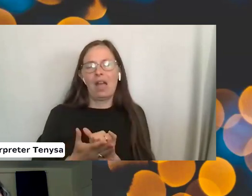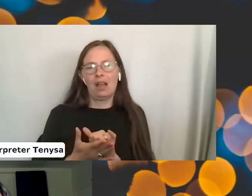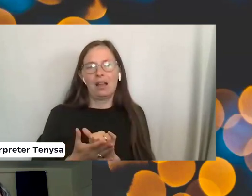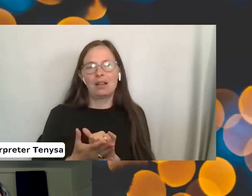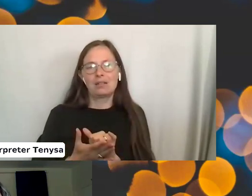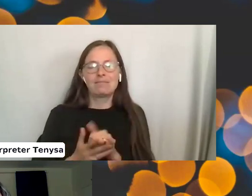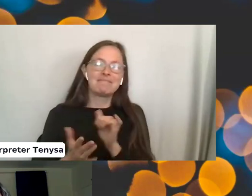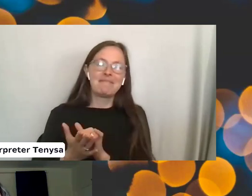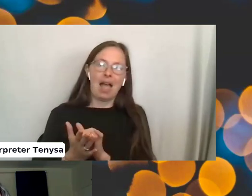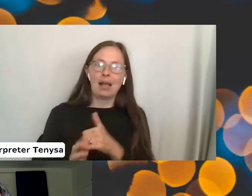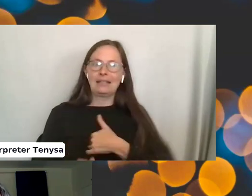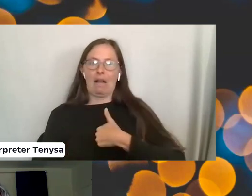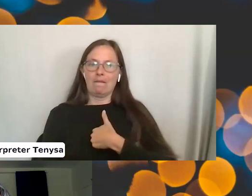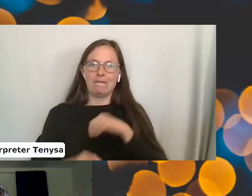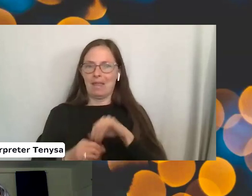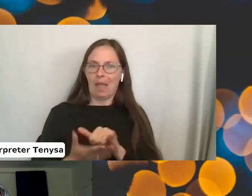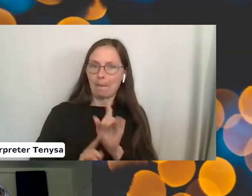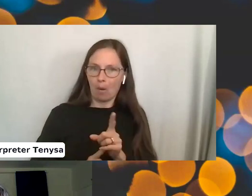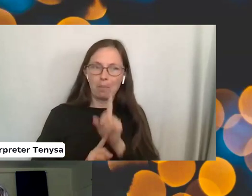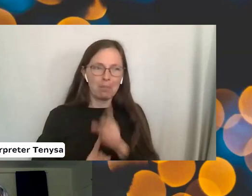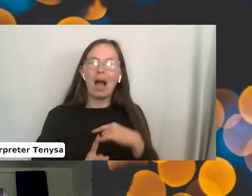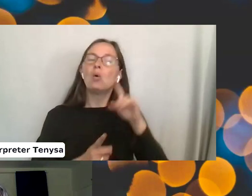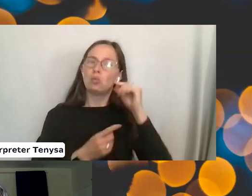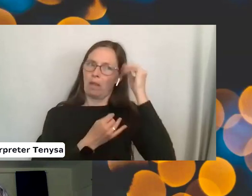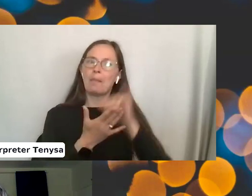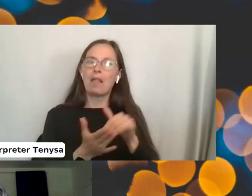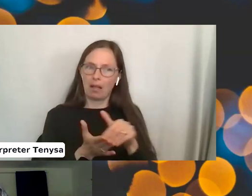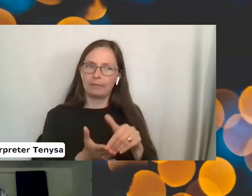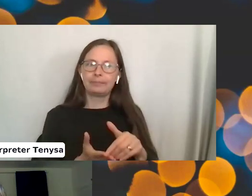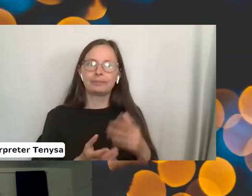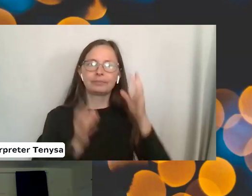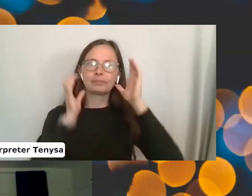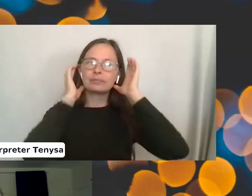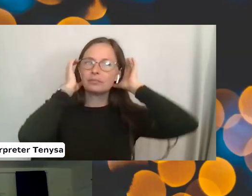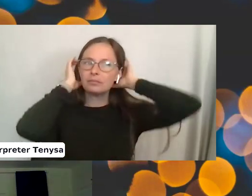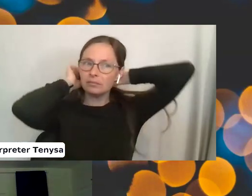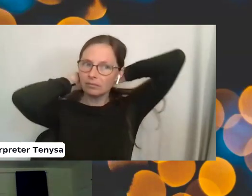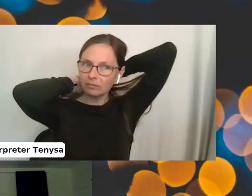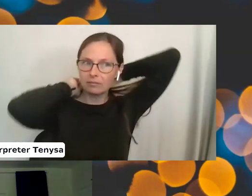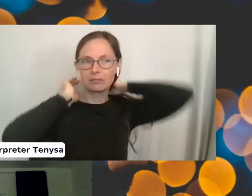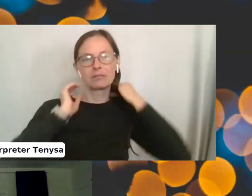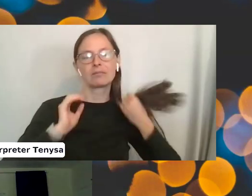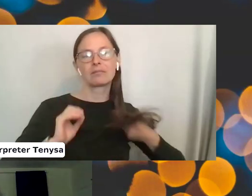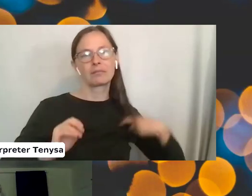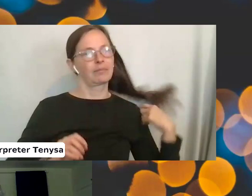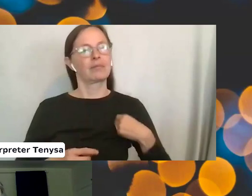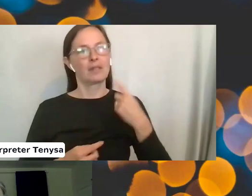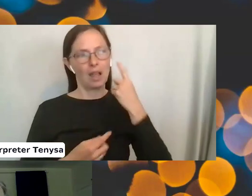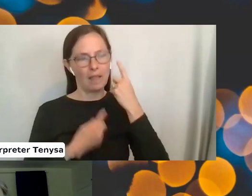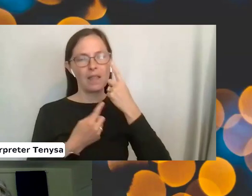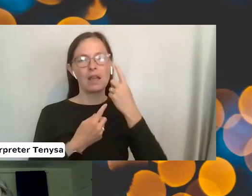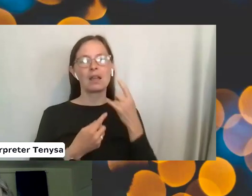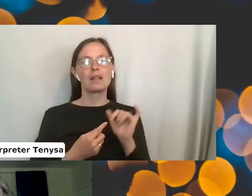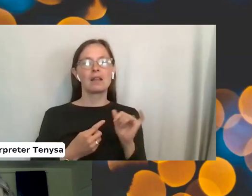But I do think about it a lot, as in just in a very universal global way of like how